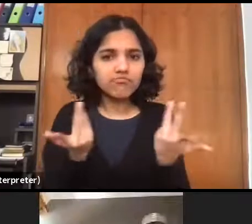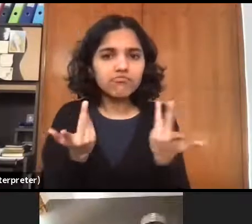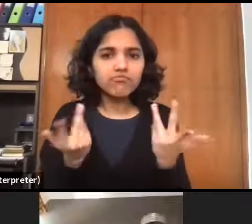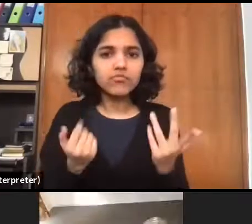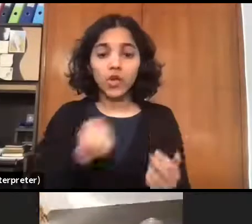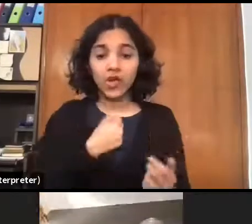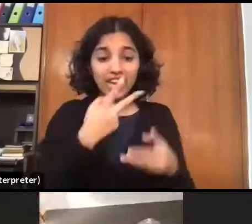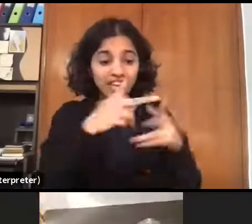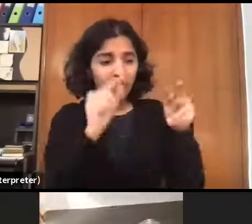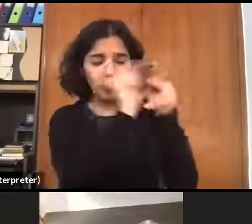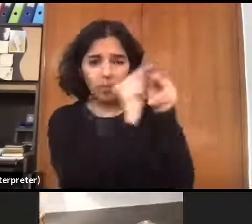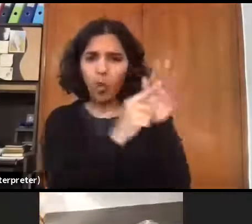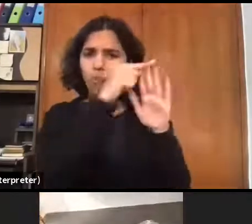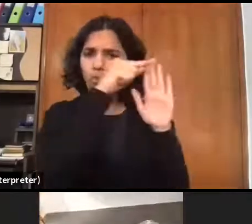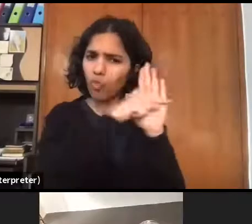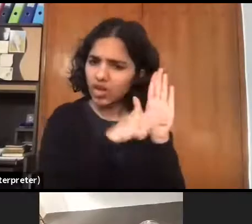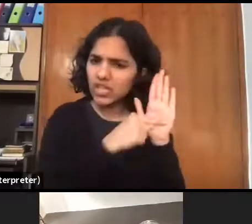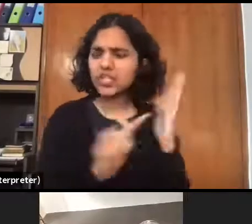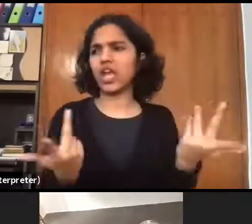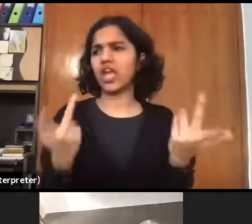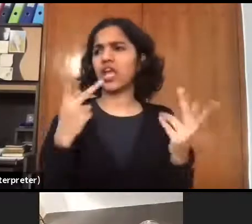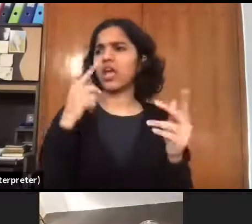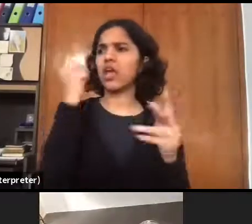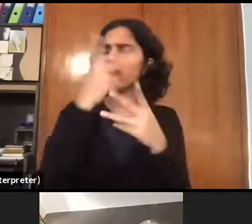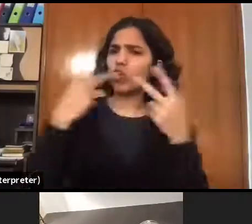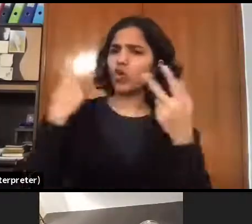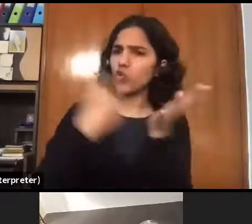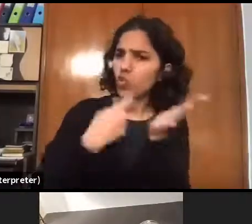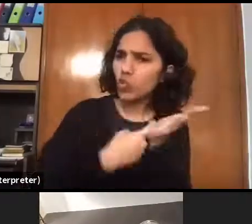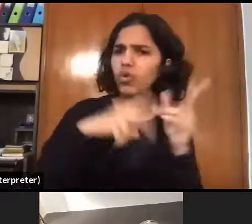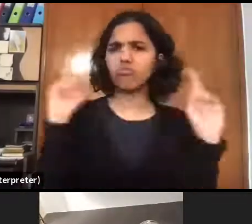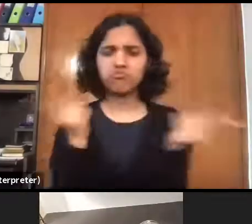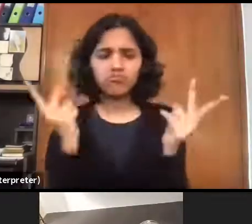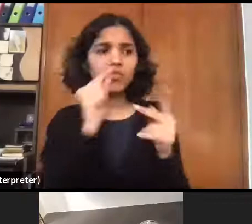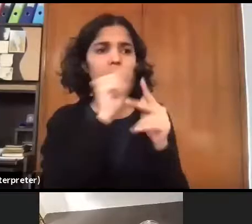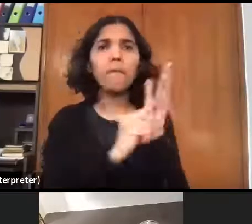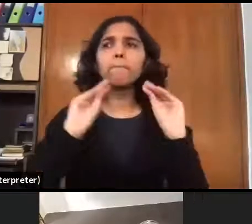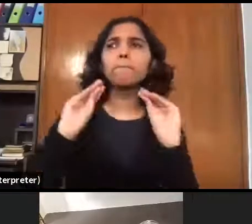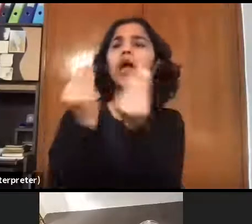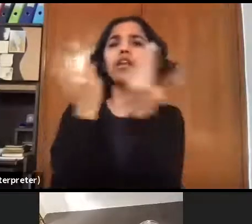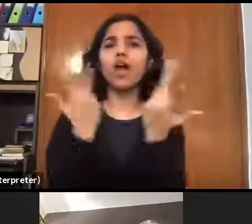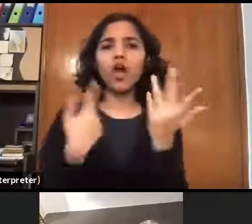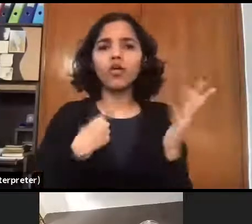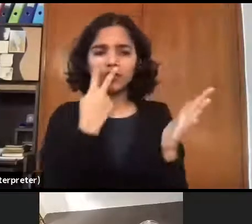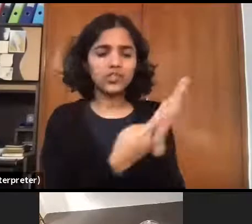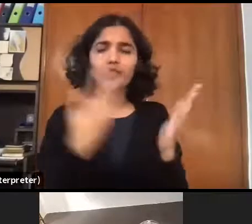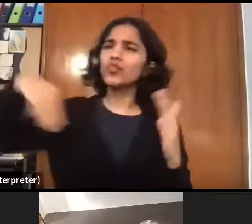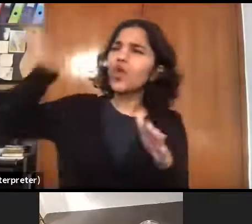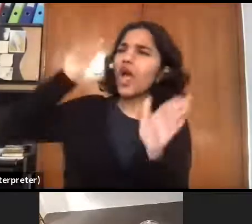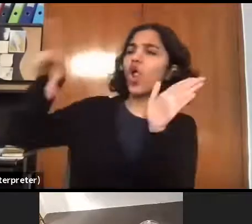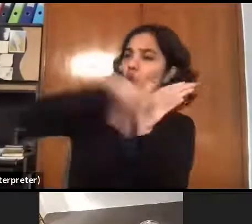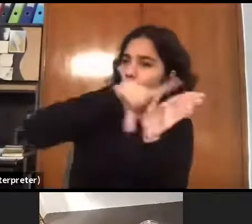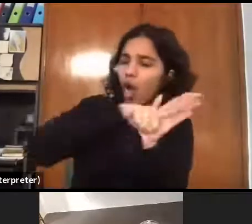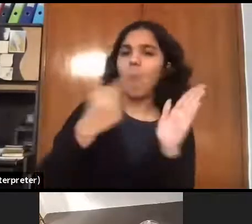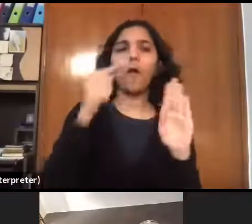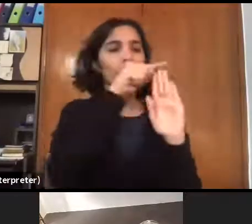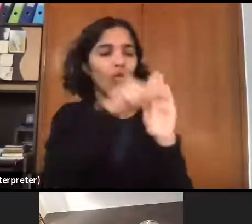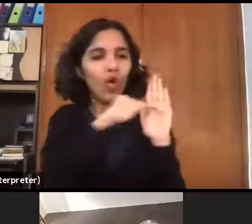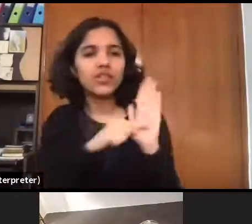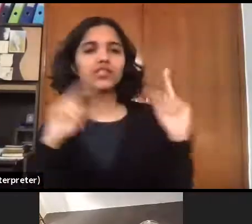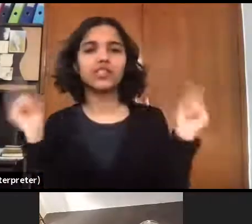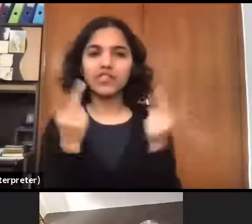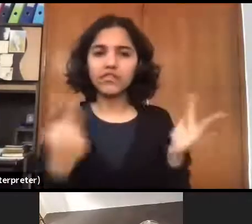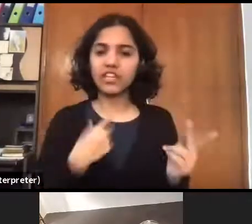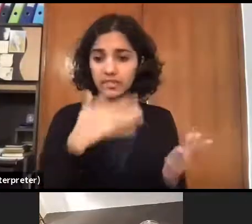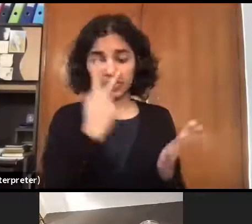these guidelines, of these principles of Building Back Better, and our existing laws and policies. I think they're brilliant.